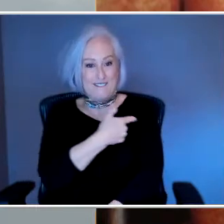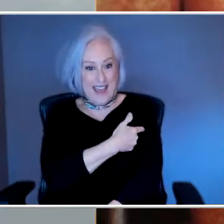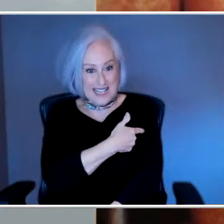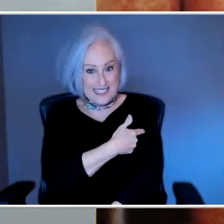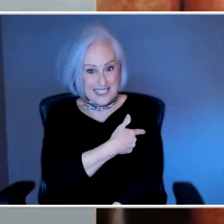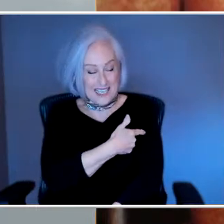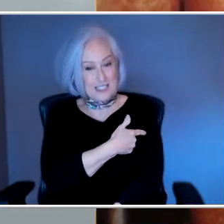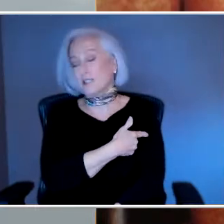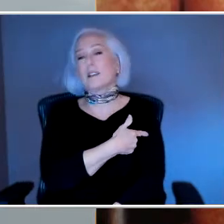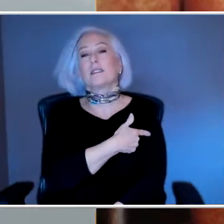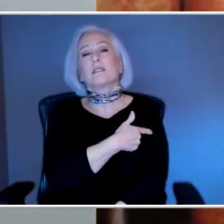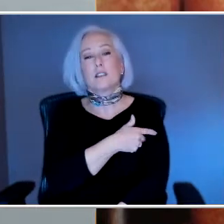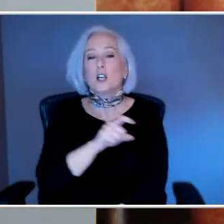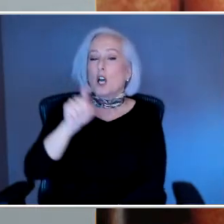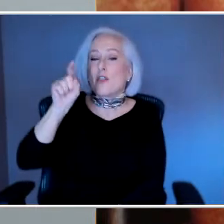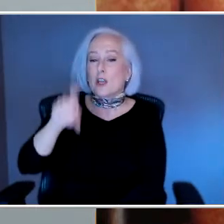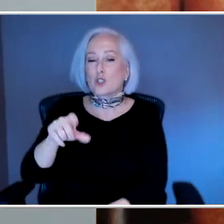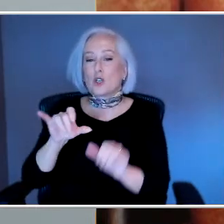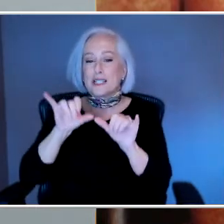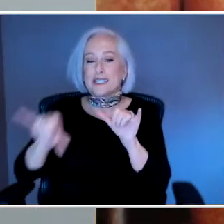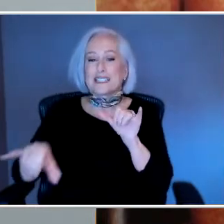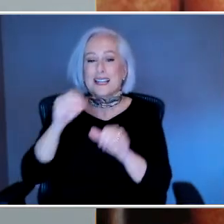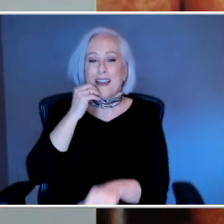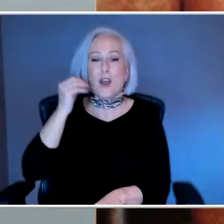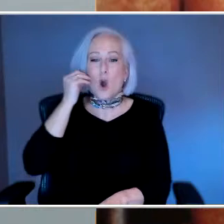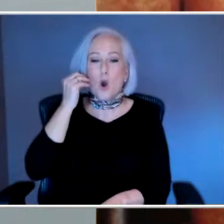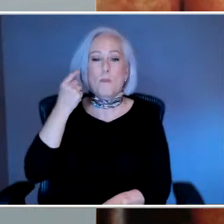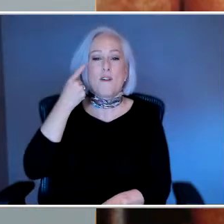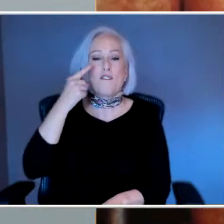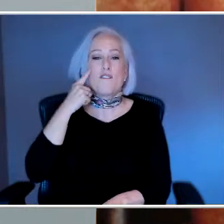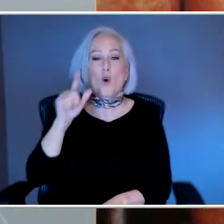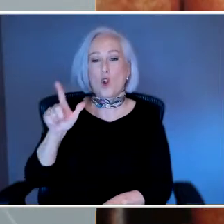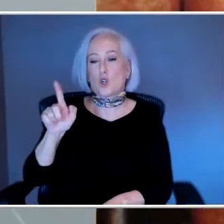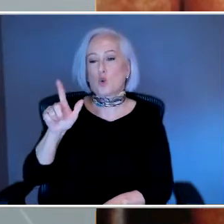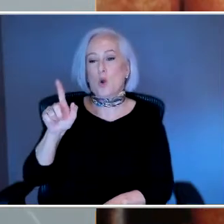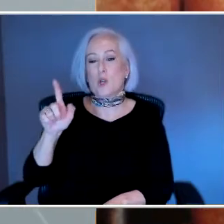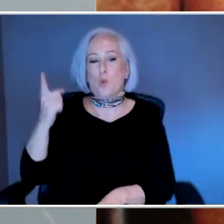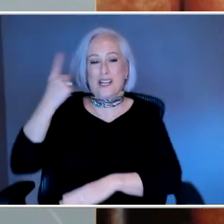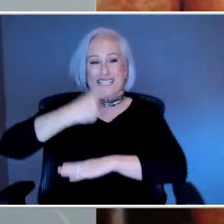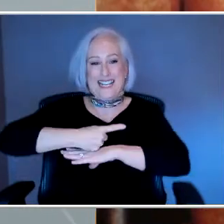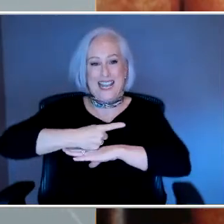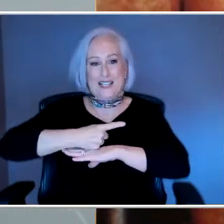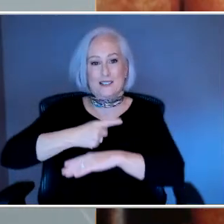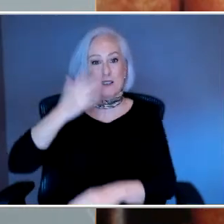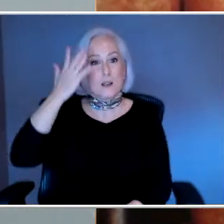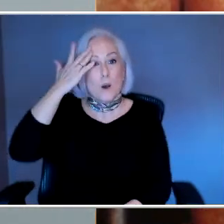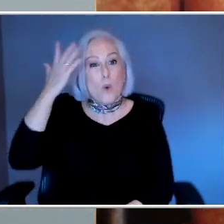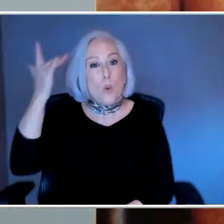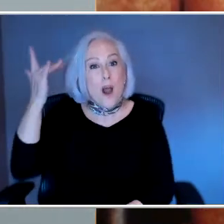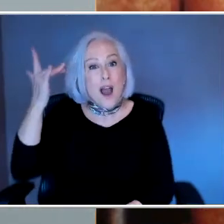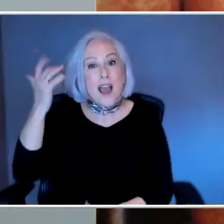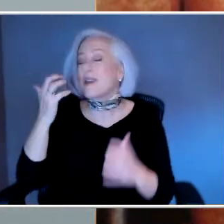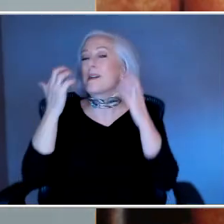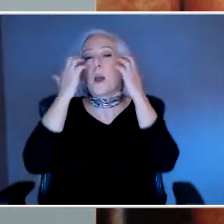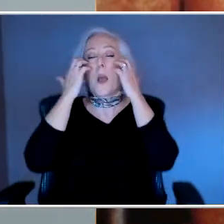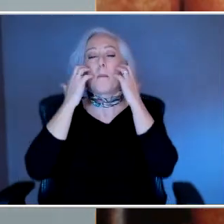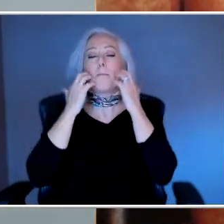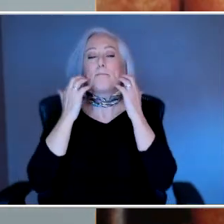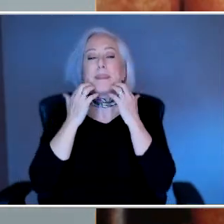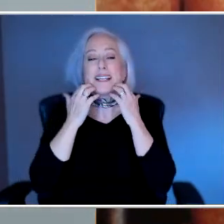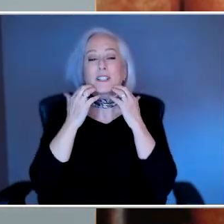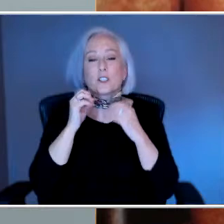they should be held home from school for 21 days. Why is this? Because measles is not innocuous.